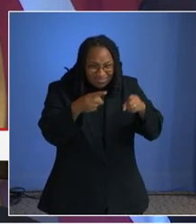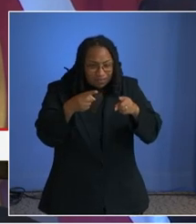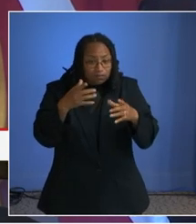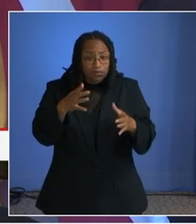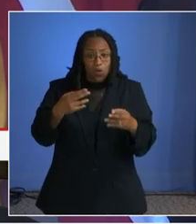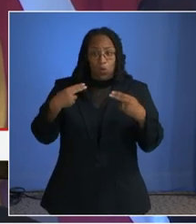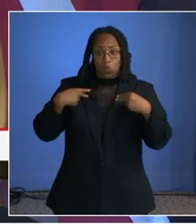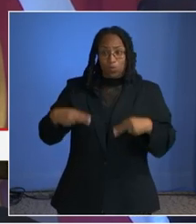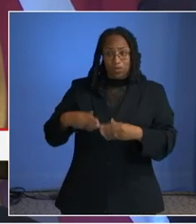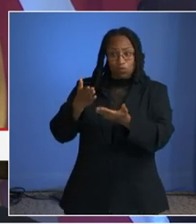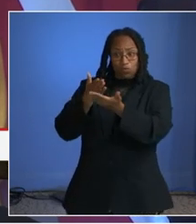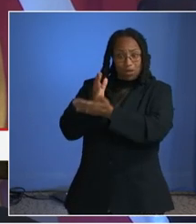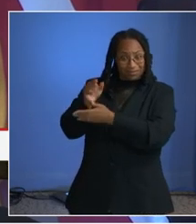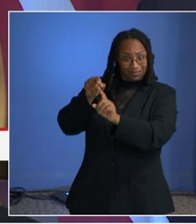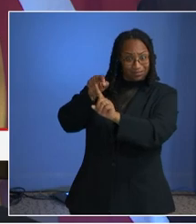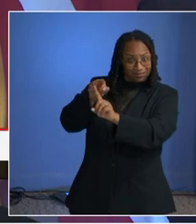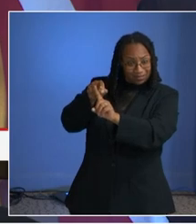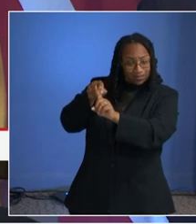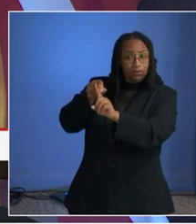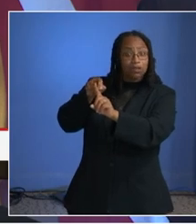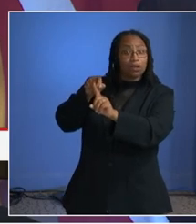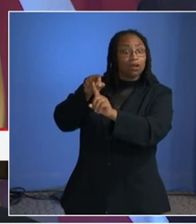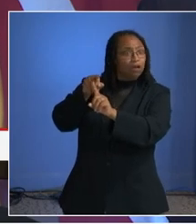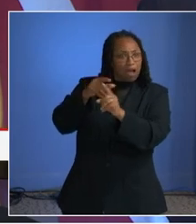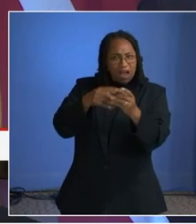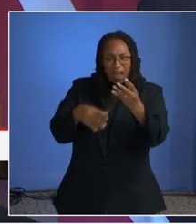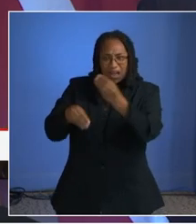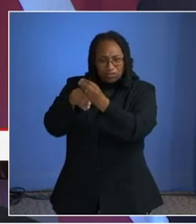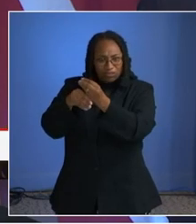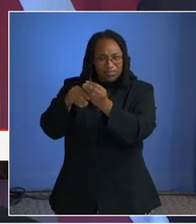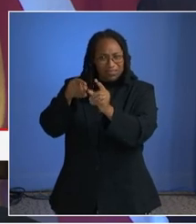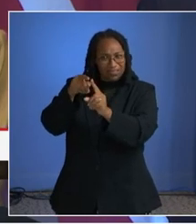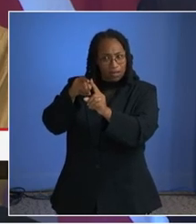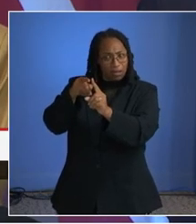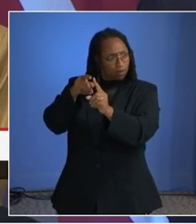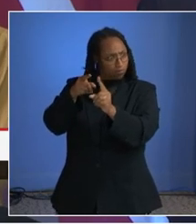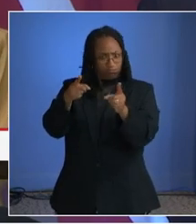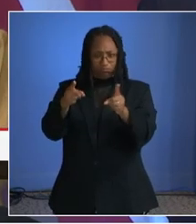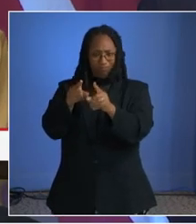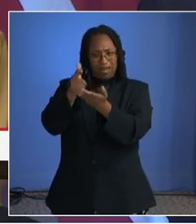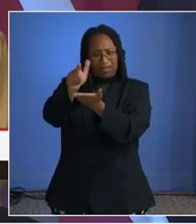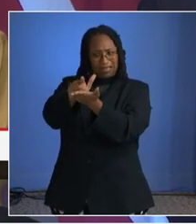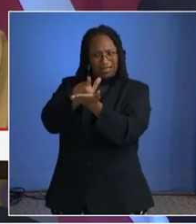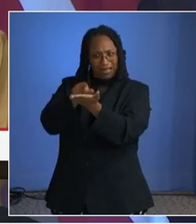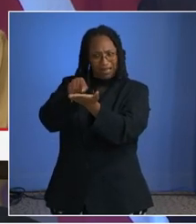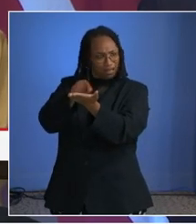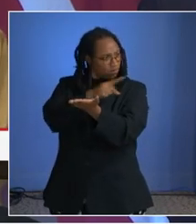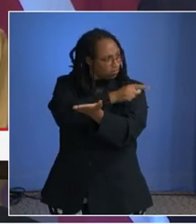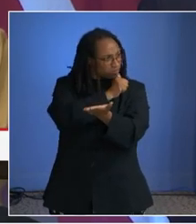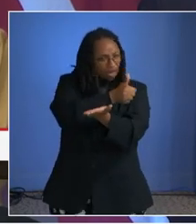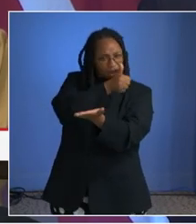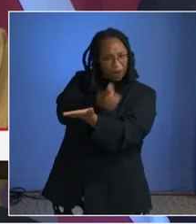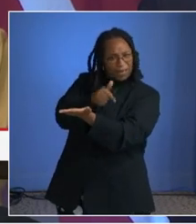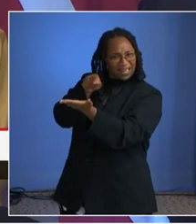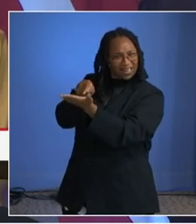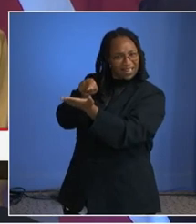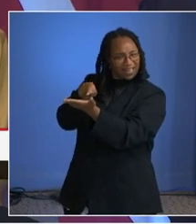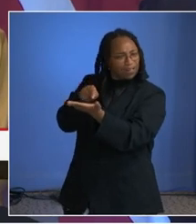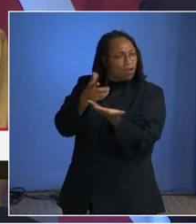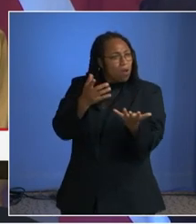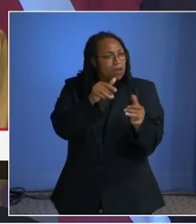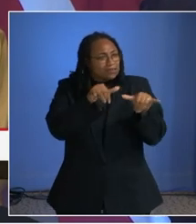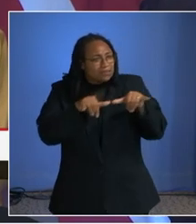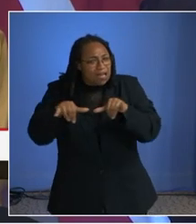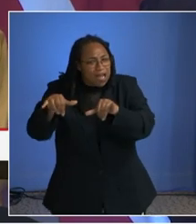for what would be considered sexual harassment. And the current standard by which your executive order goes, which is I think tied to the